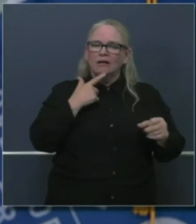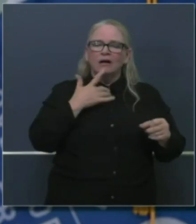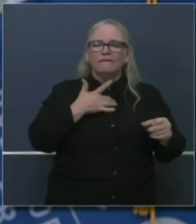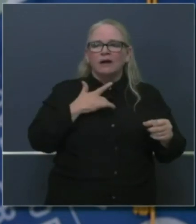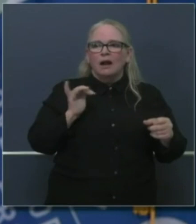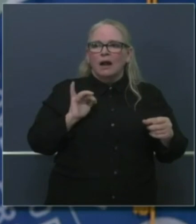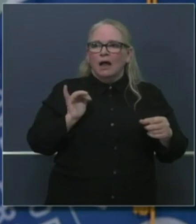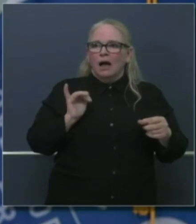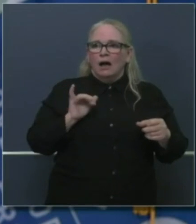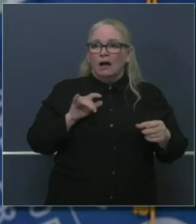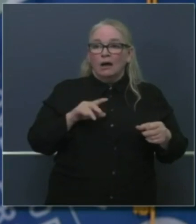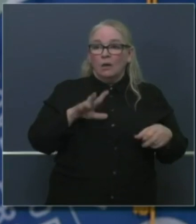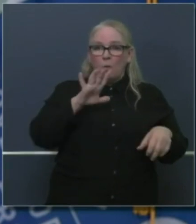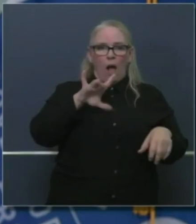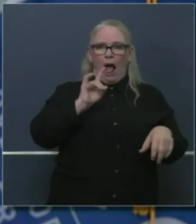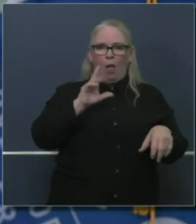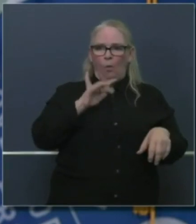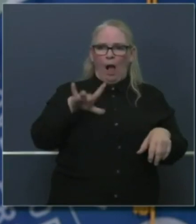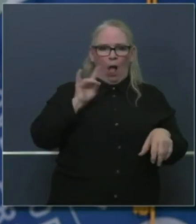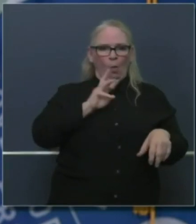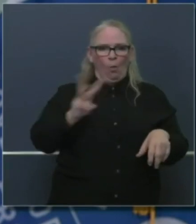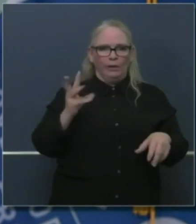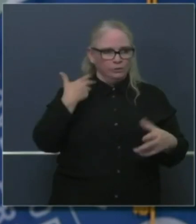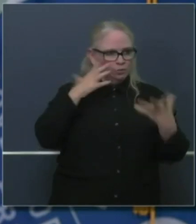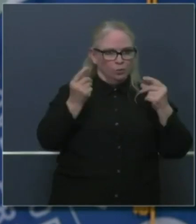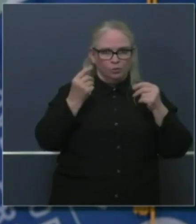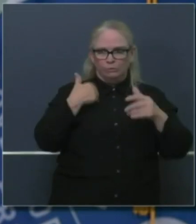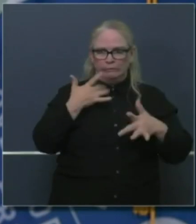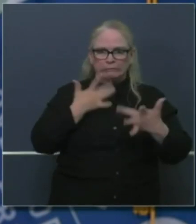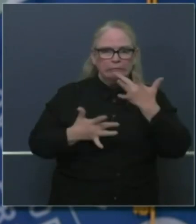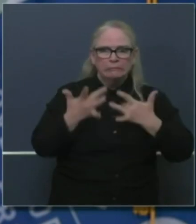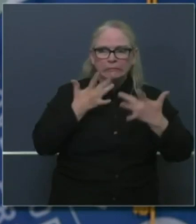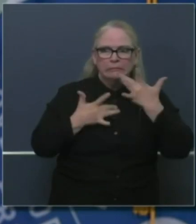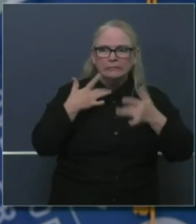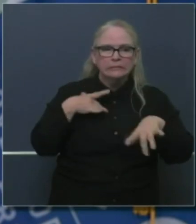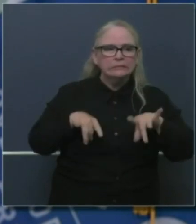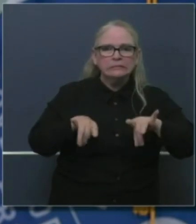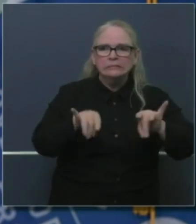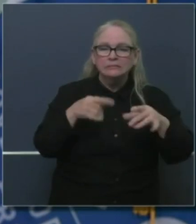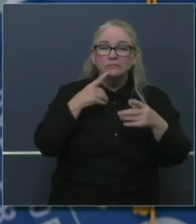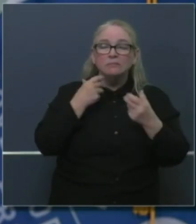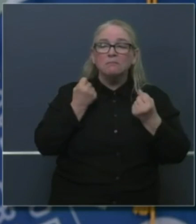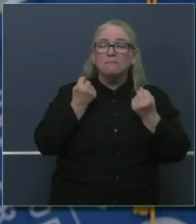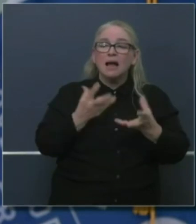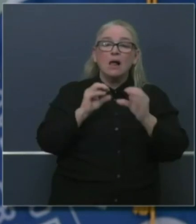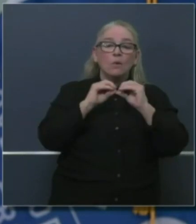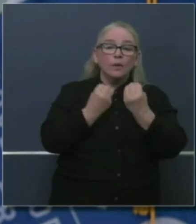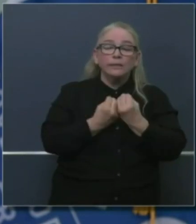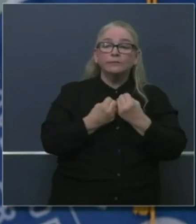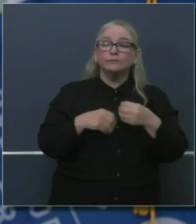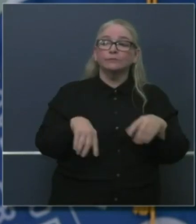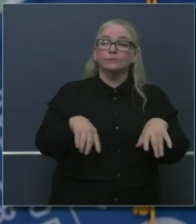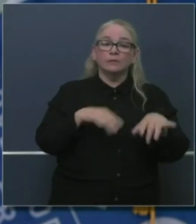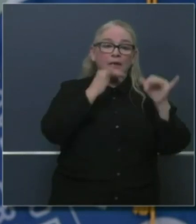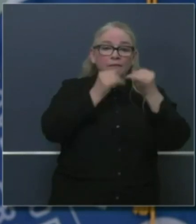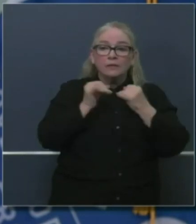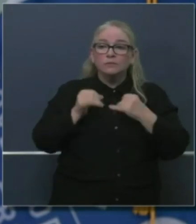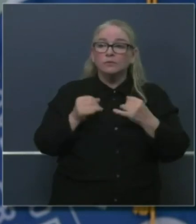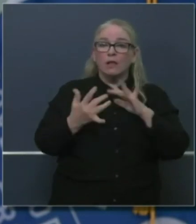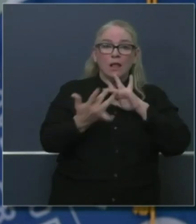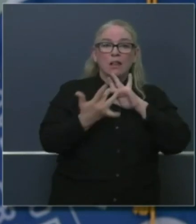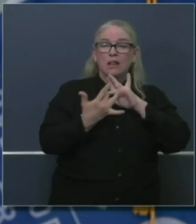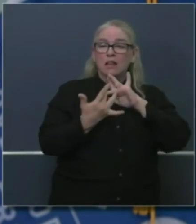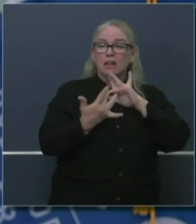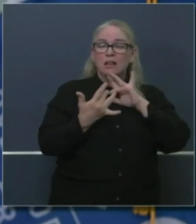matter is there were thousands and thousands of individuals and organizations reaching out to us that required all of